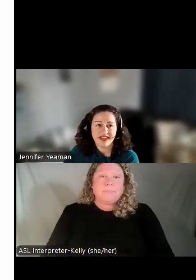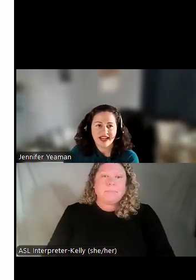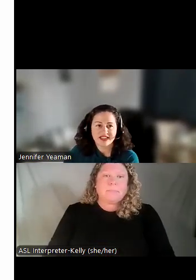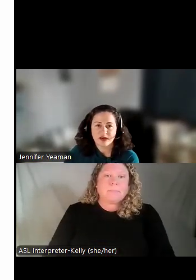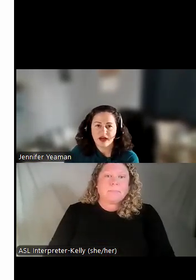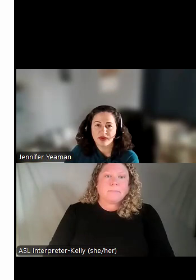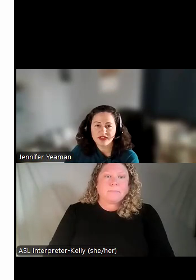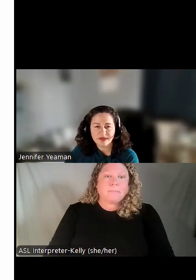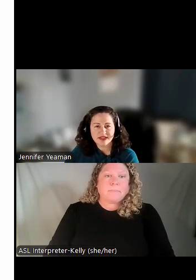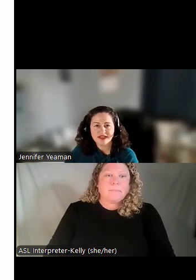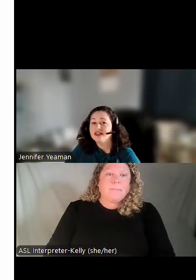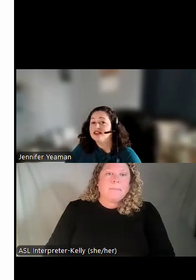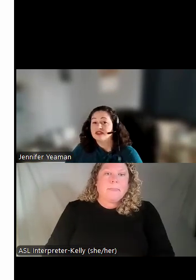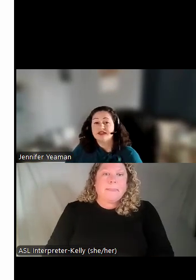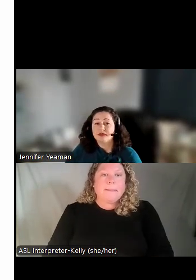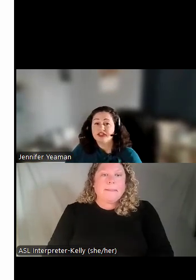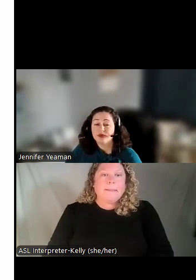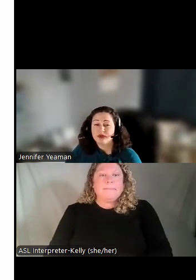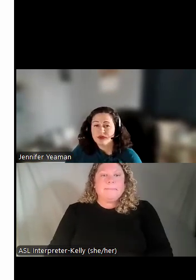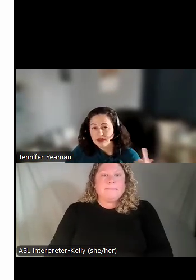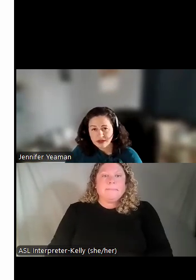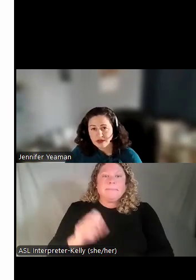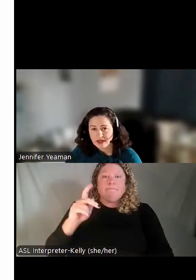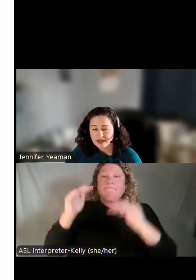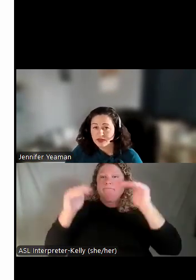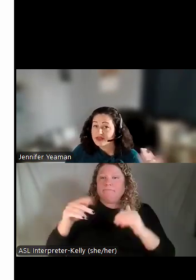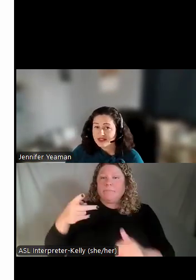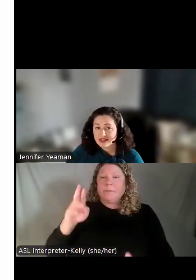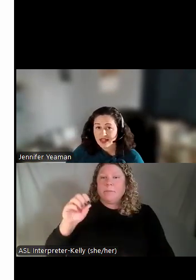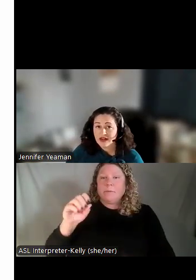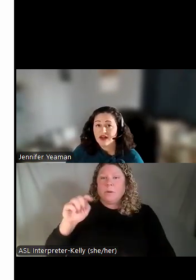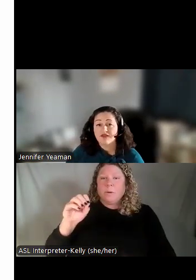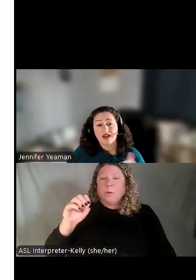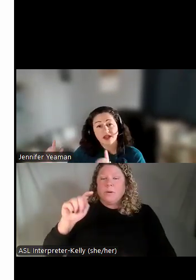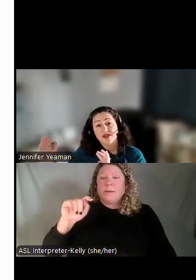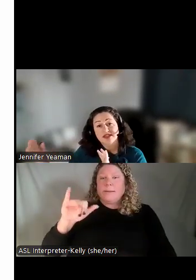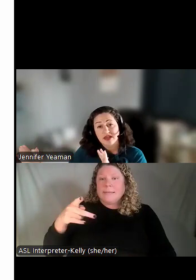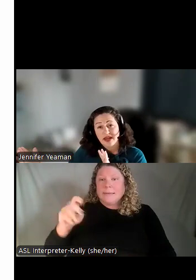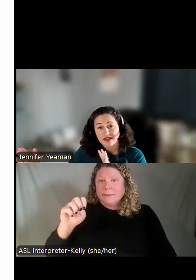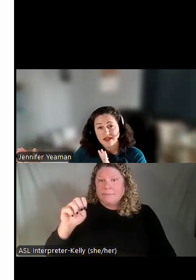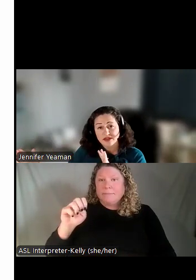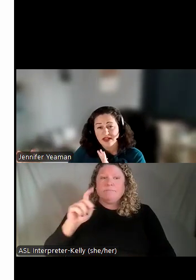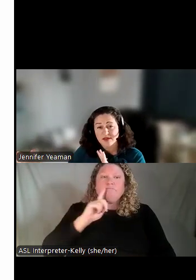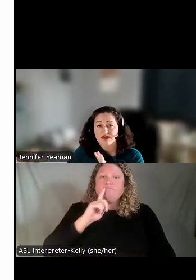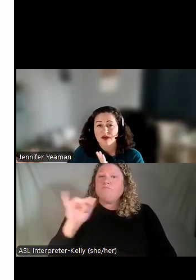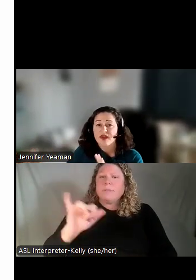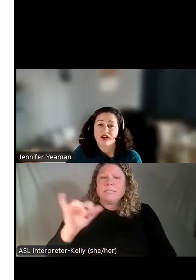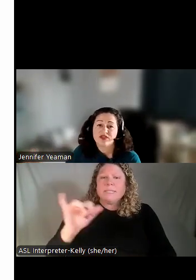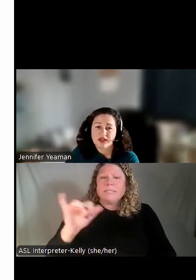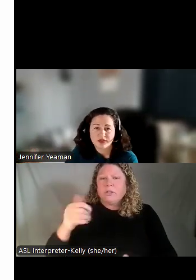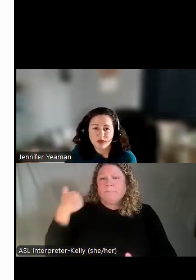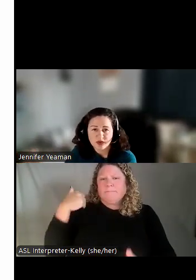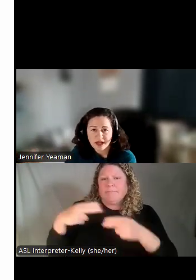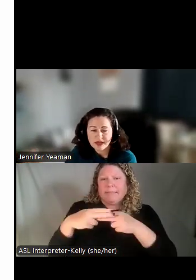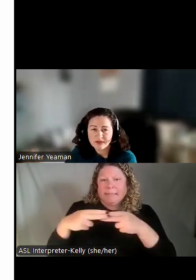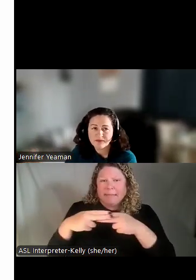All right, next, prototypes. So similar to what we reviewed in the previous slide, following those same high-level steps, we can